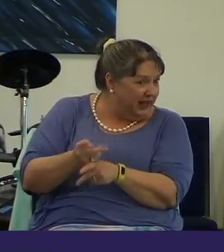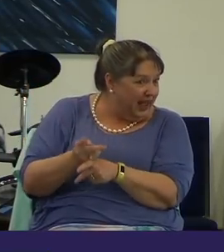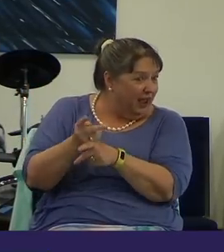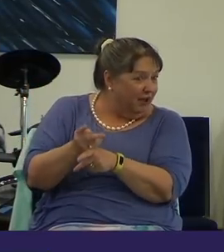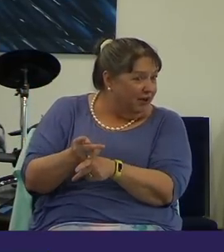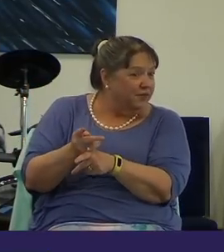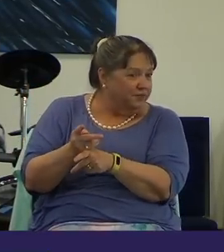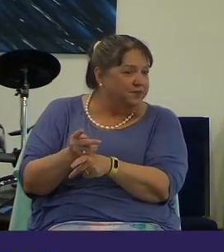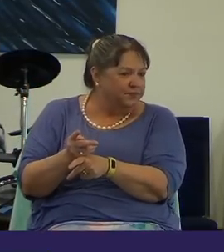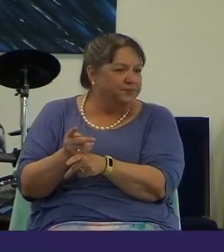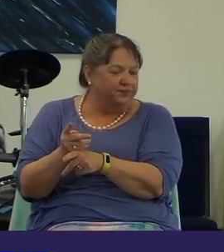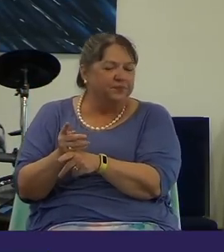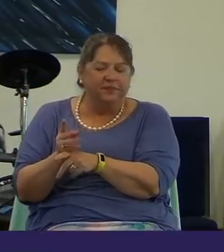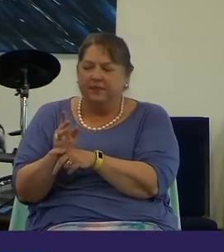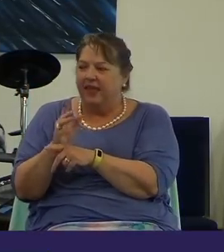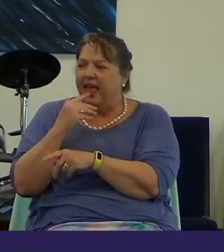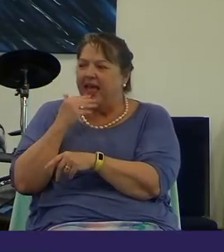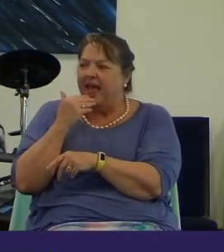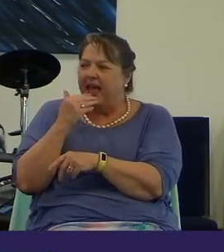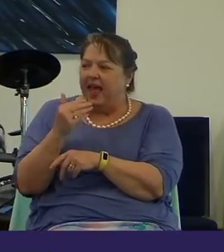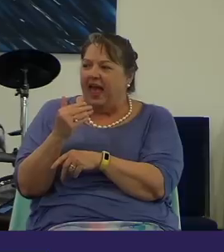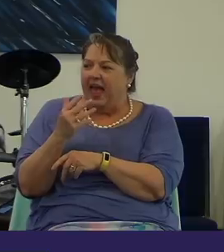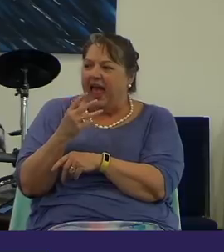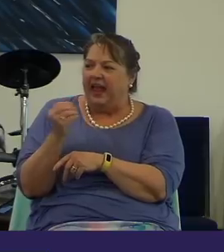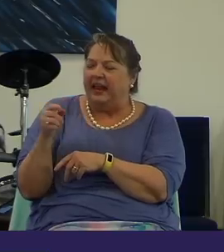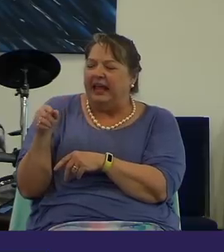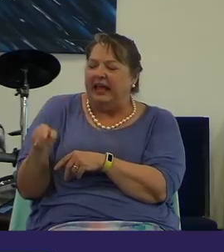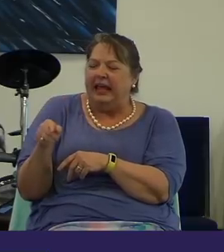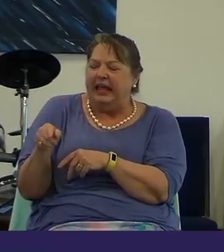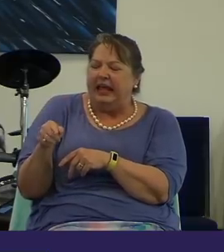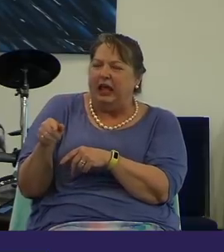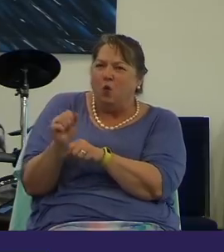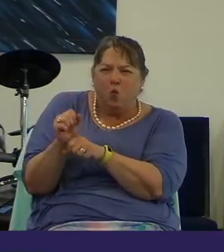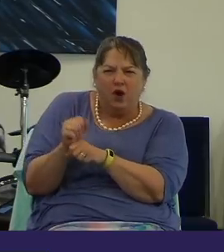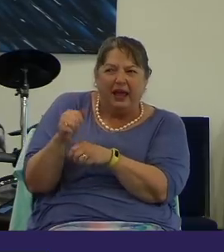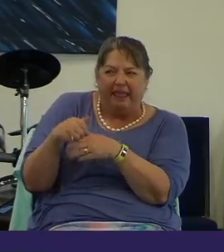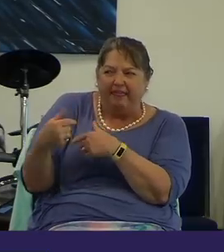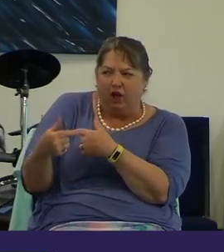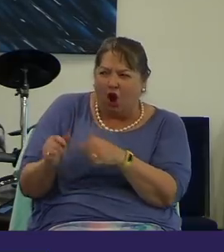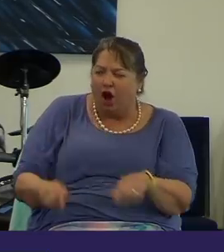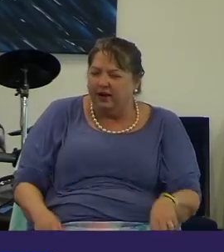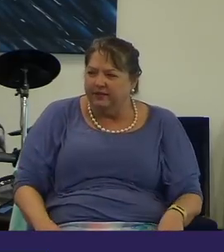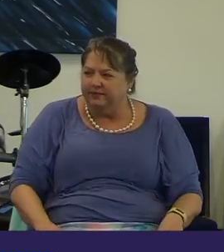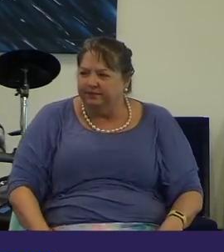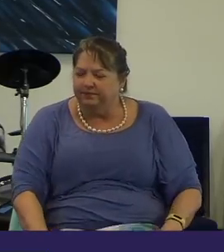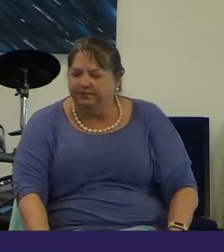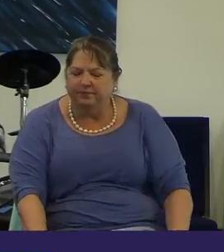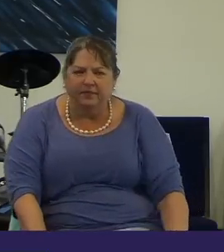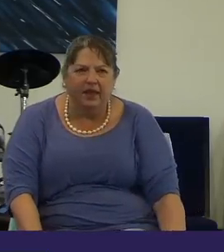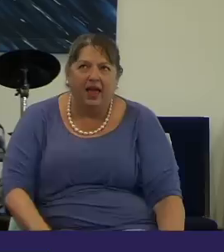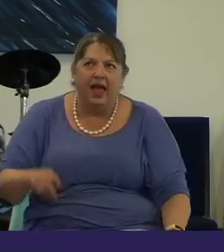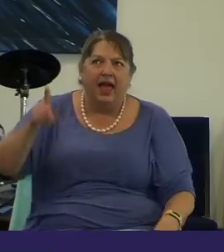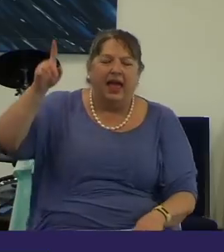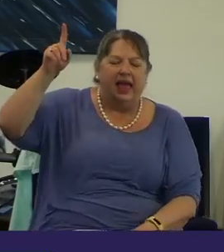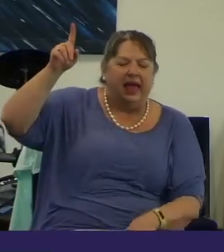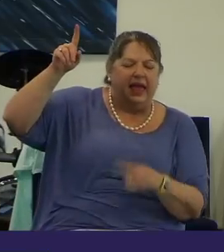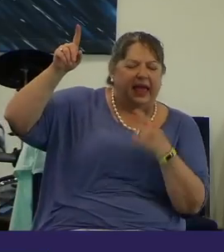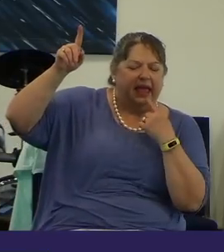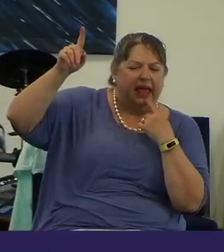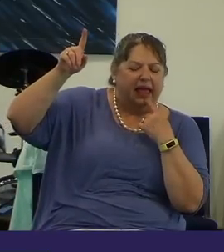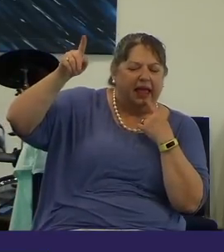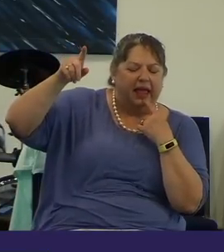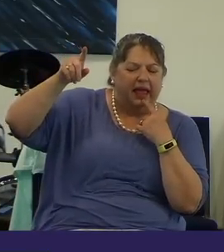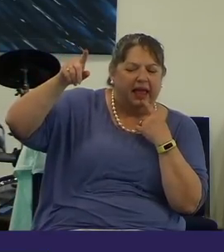taken care of. It was his garden. He worked so deeply and so hard with his own hands. He worked so hard. He